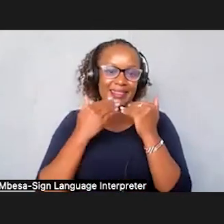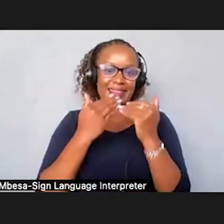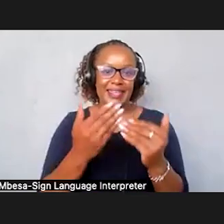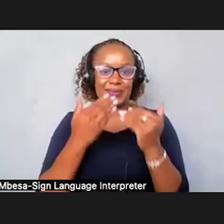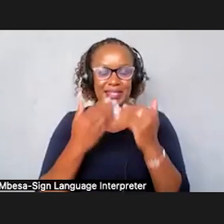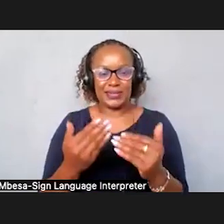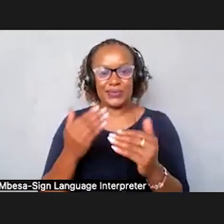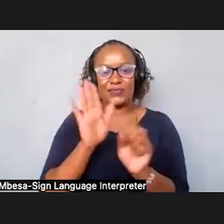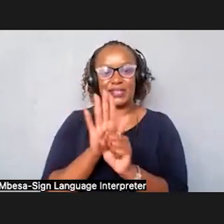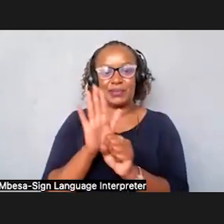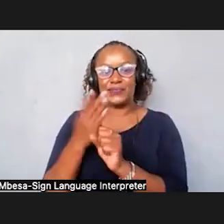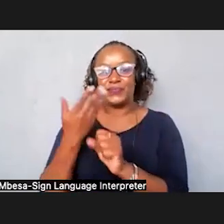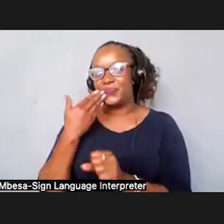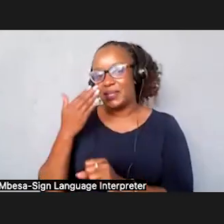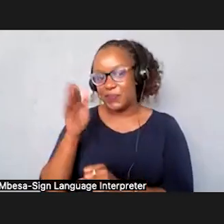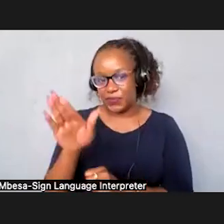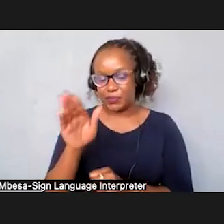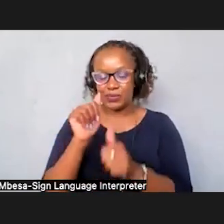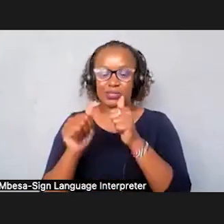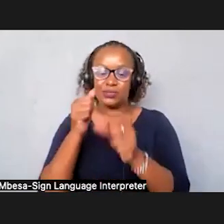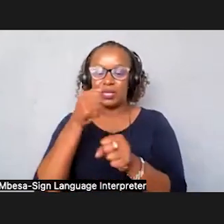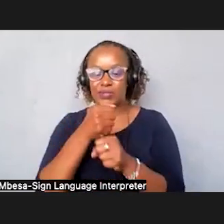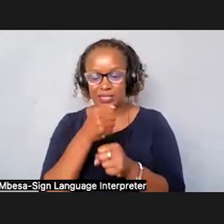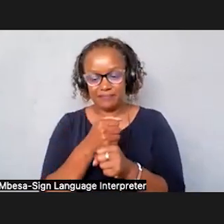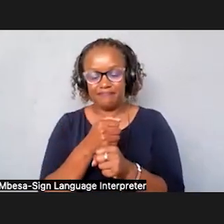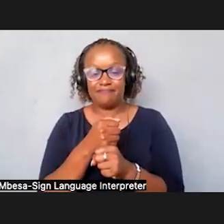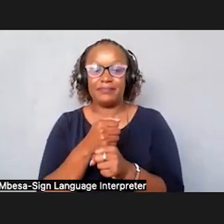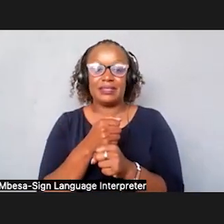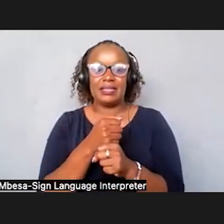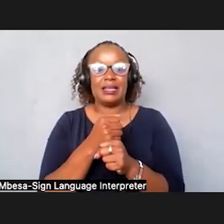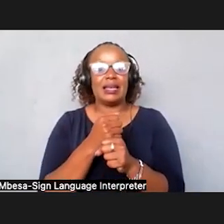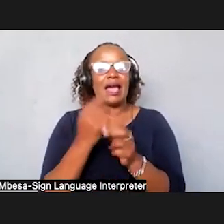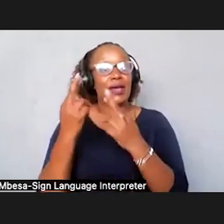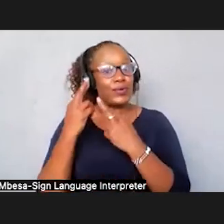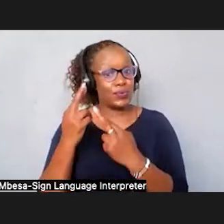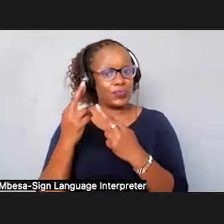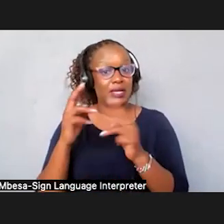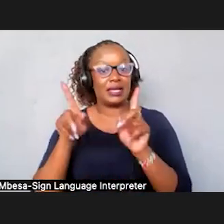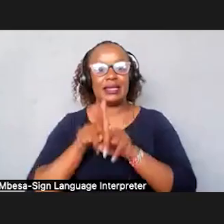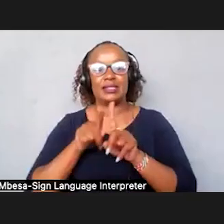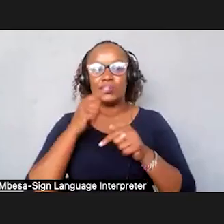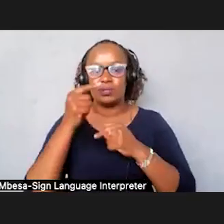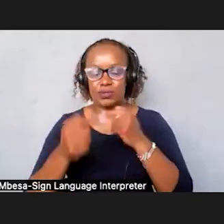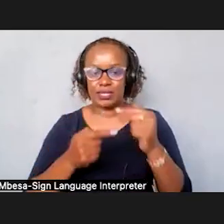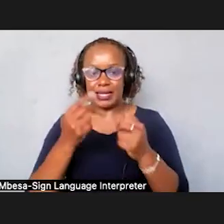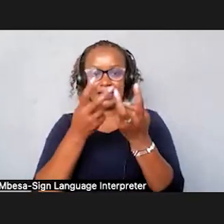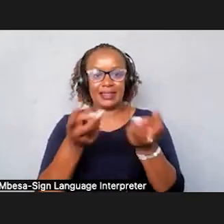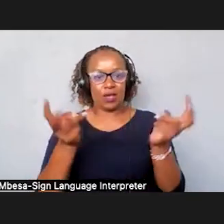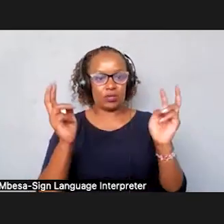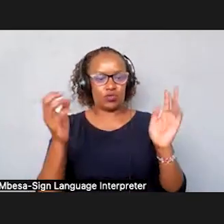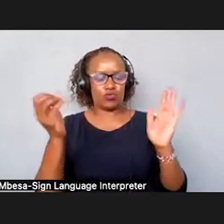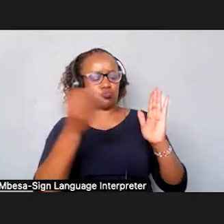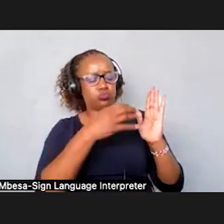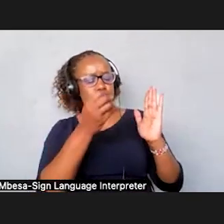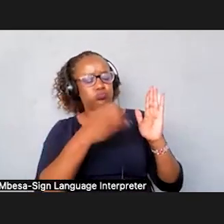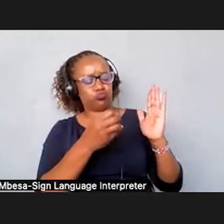you're doing. I'm hoping that as we are continuing, our audience, you're putting your questions or comments in the